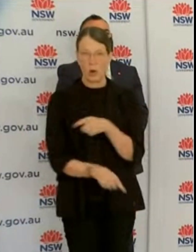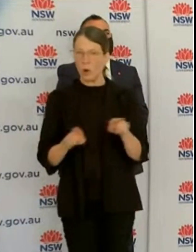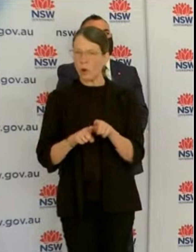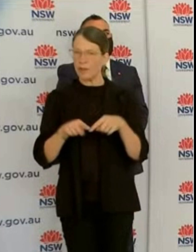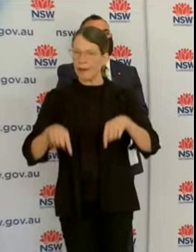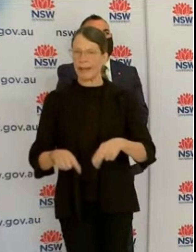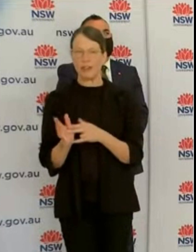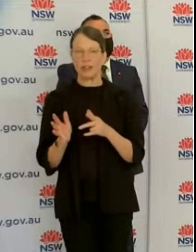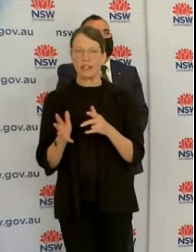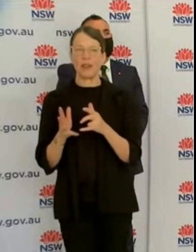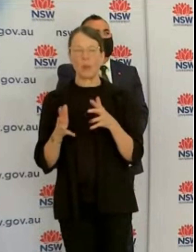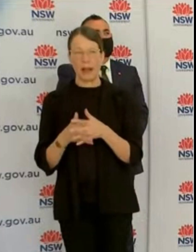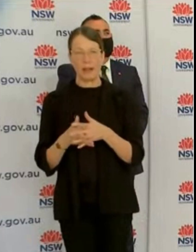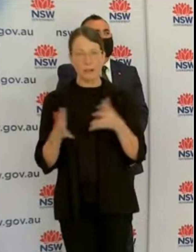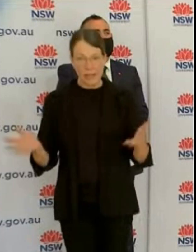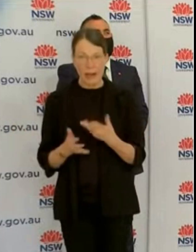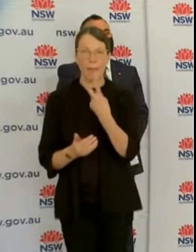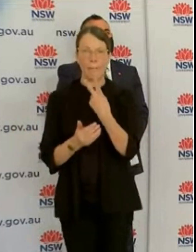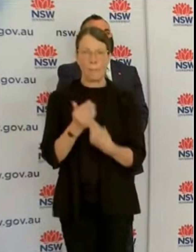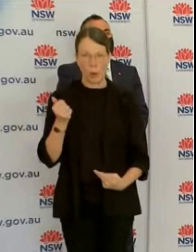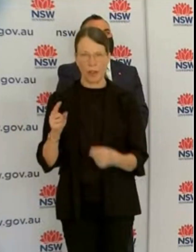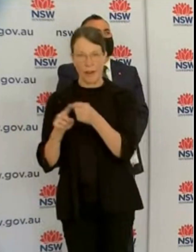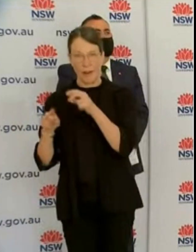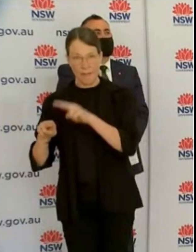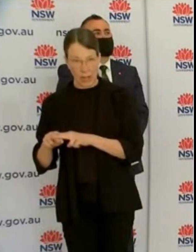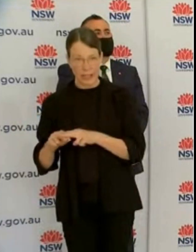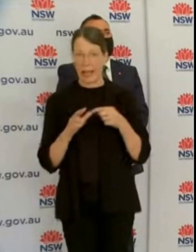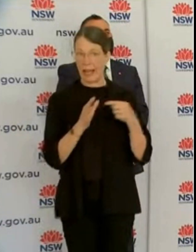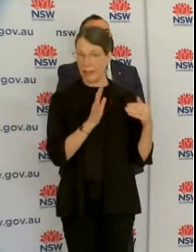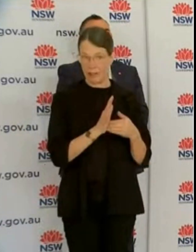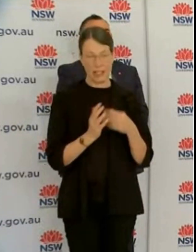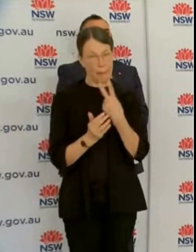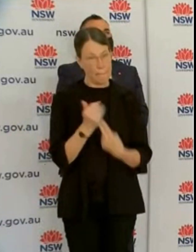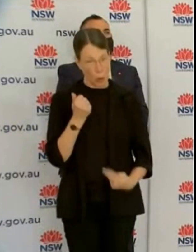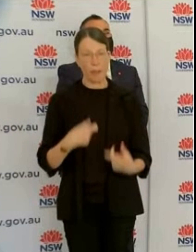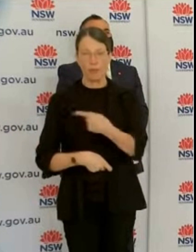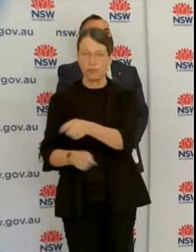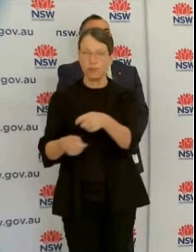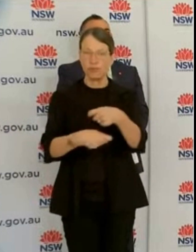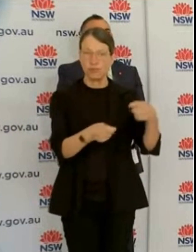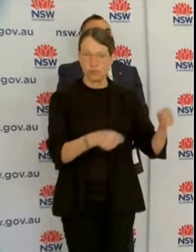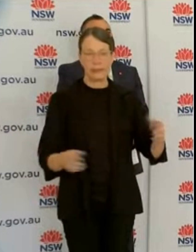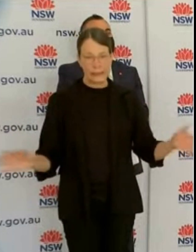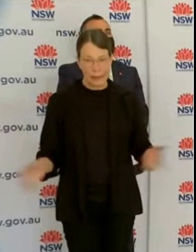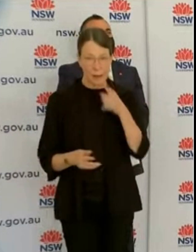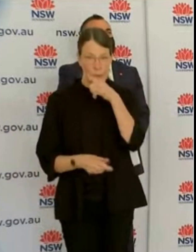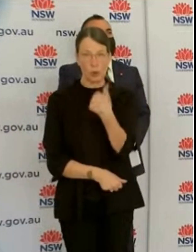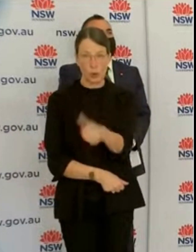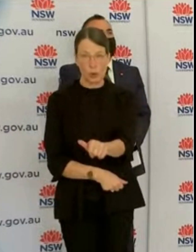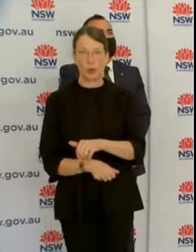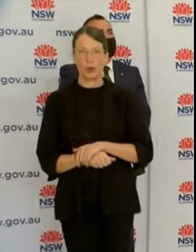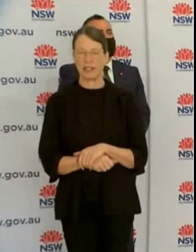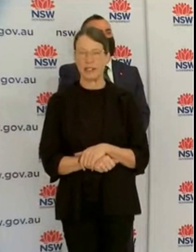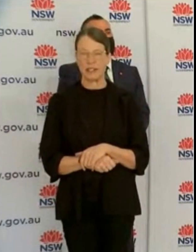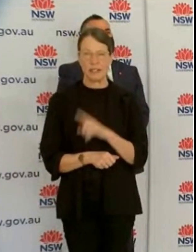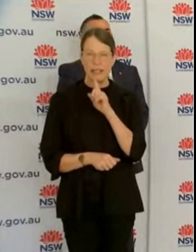vaccines. We have a high increasing take-up of both vaccines. AstraZeneca is in ample supply. And